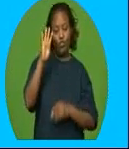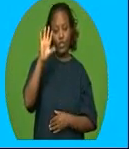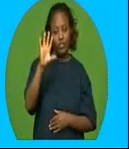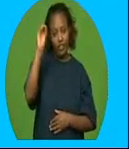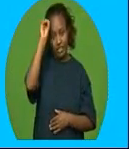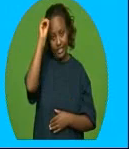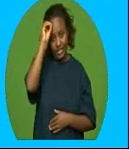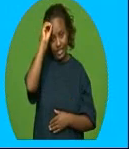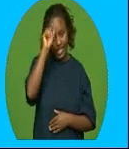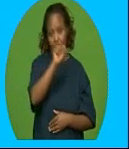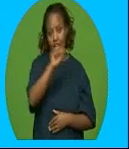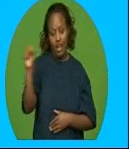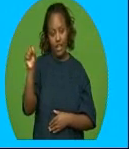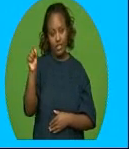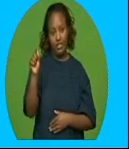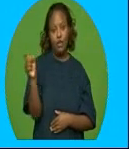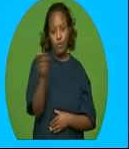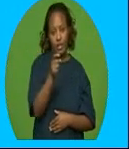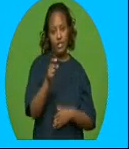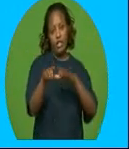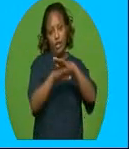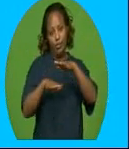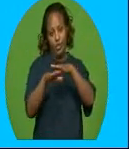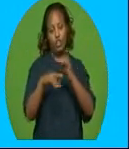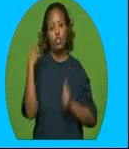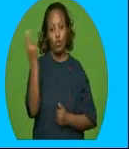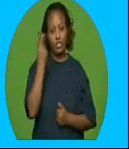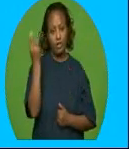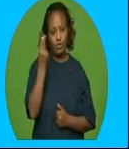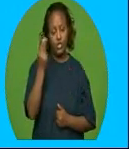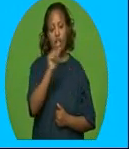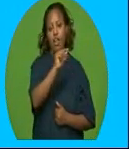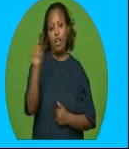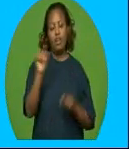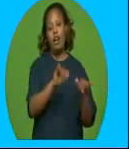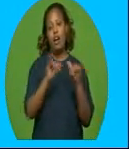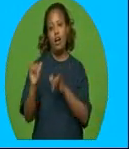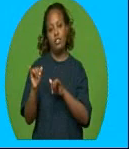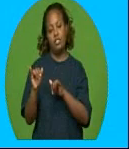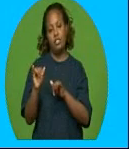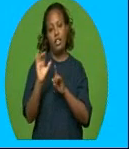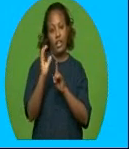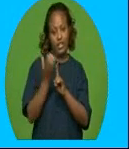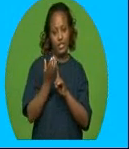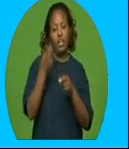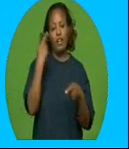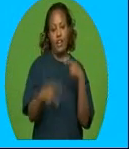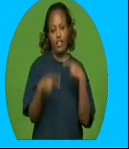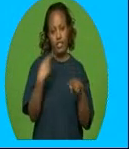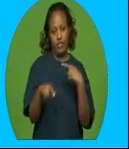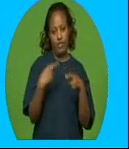If the 45-degree line lies below the consumption line, as is the case